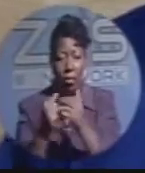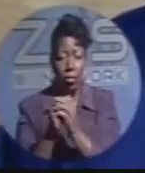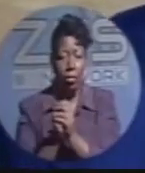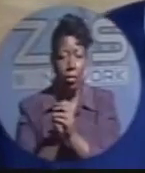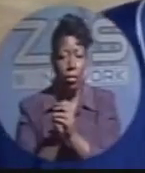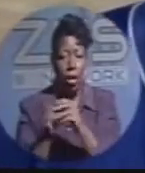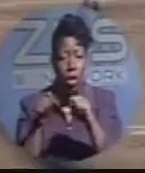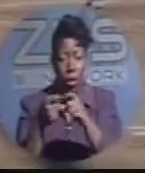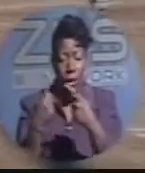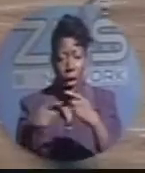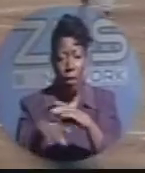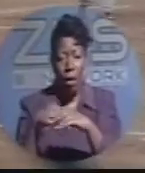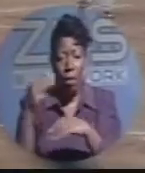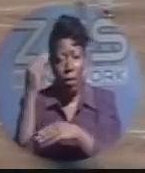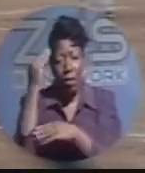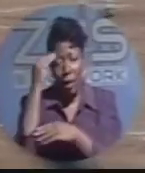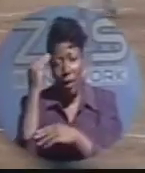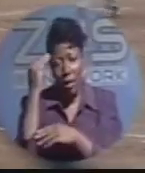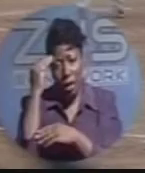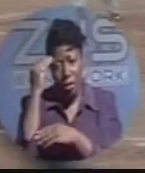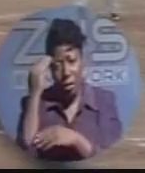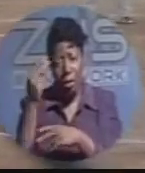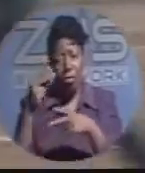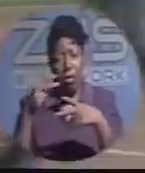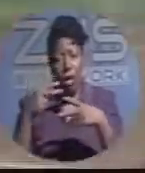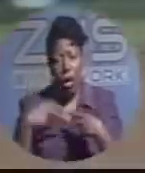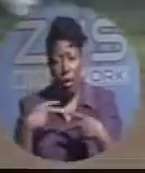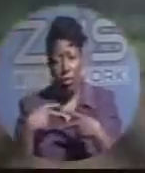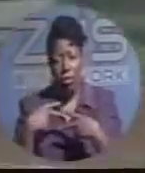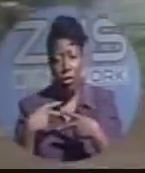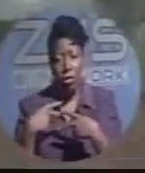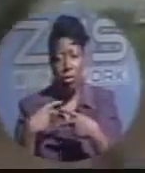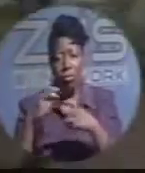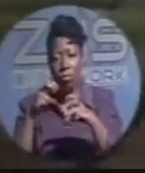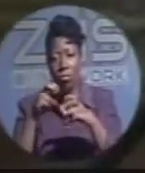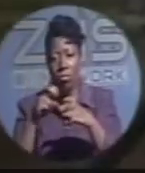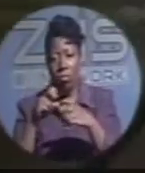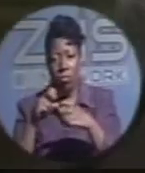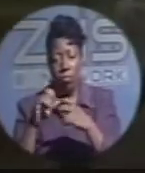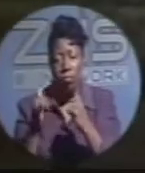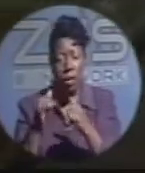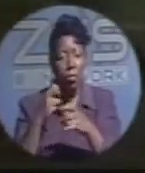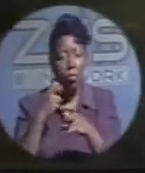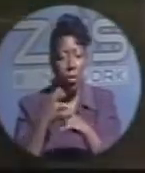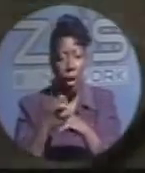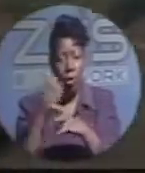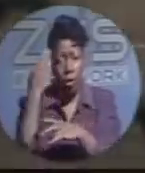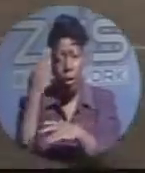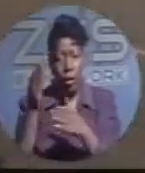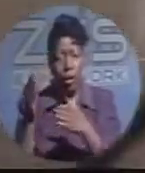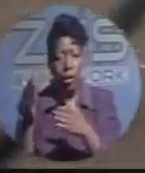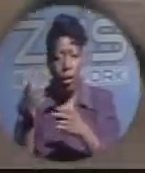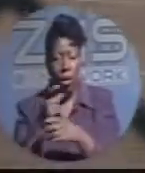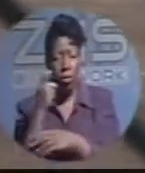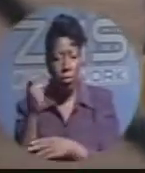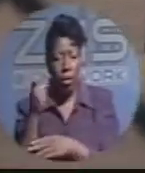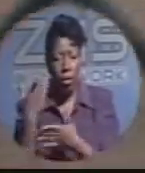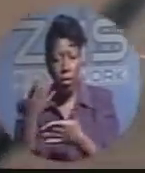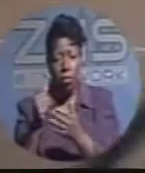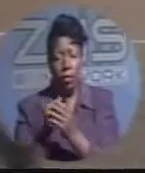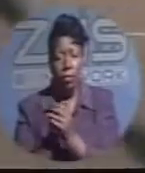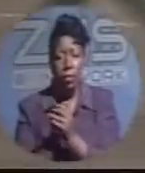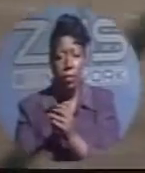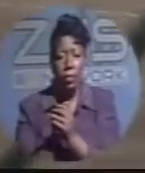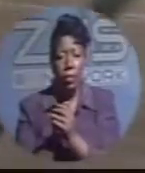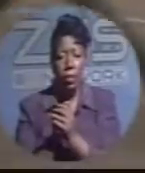in the second game. So we came out here with a mindset that we gotta put up a fight against them. We know we could beat them. We got the bat chest like they do,